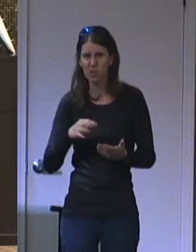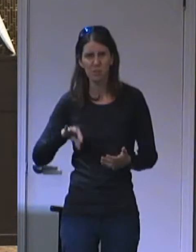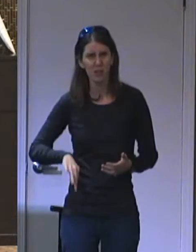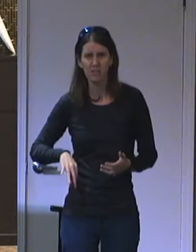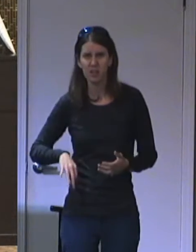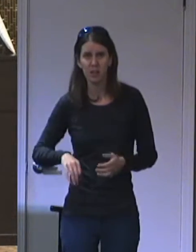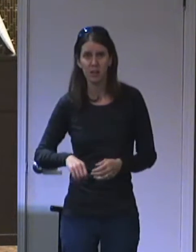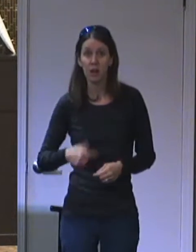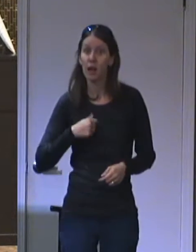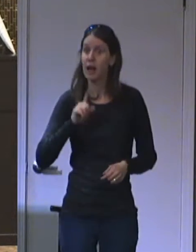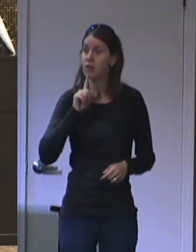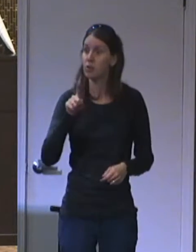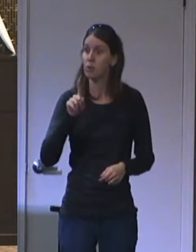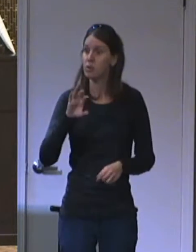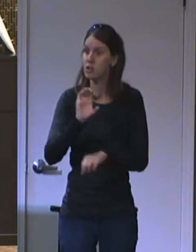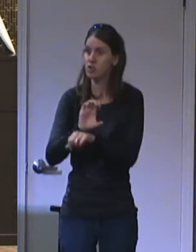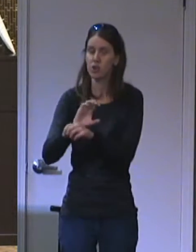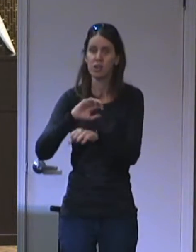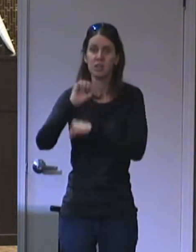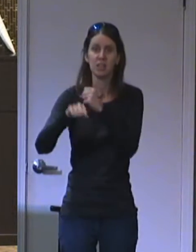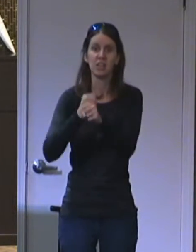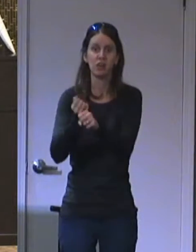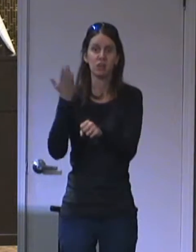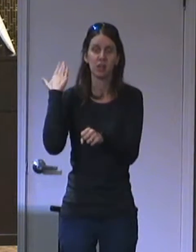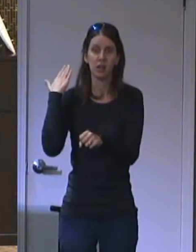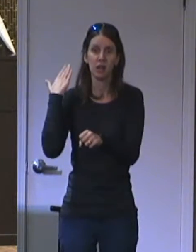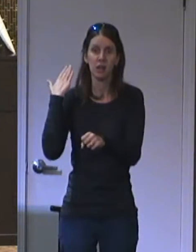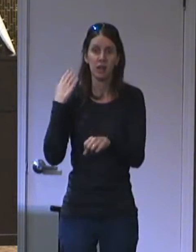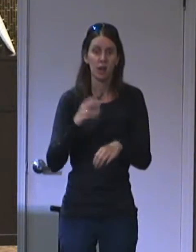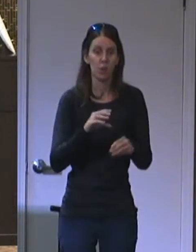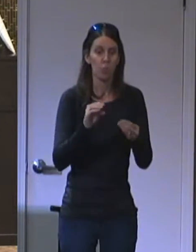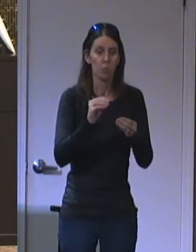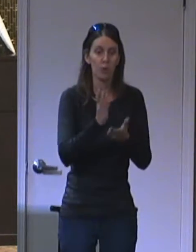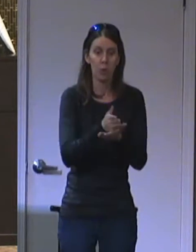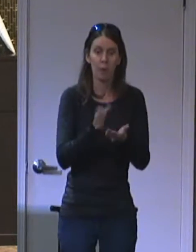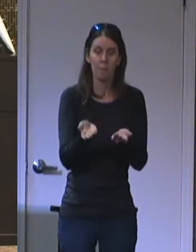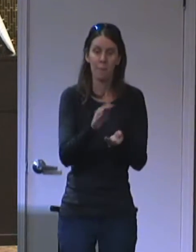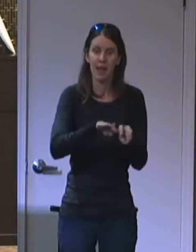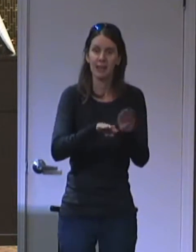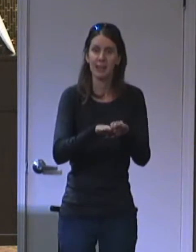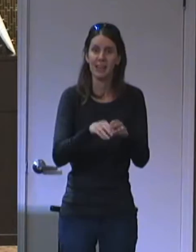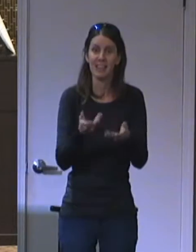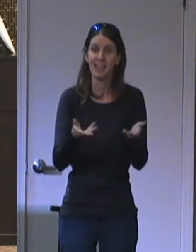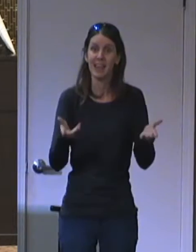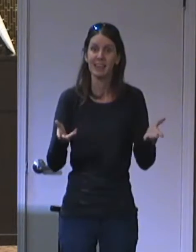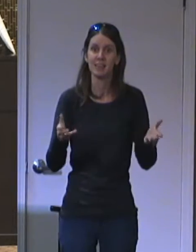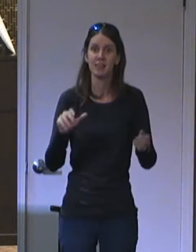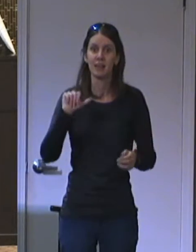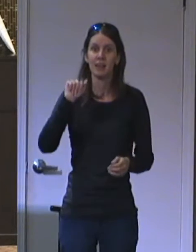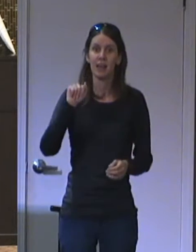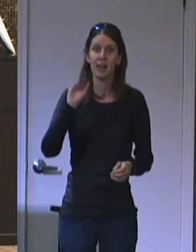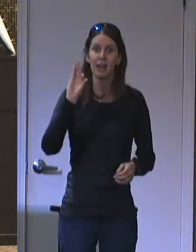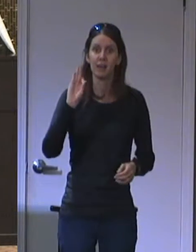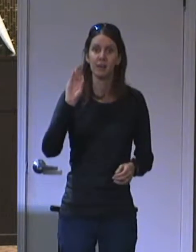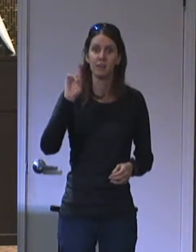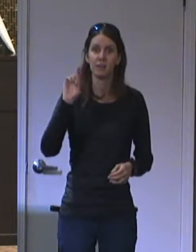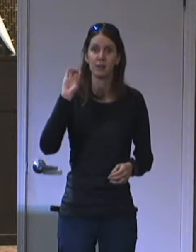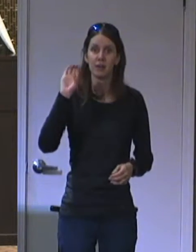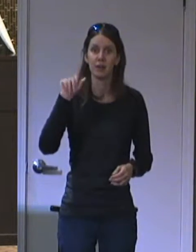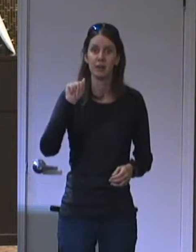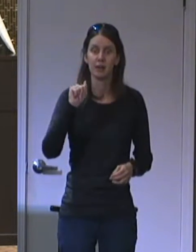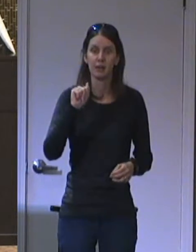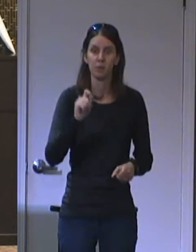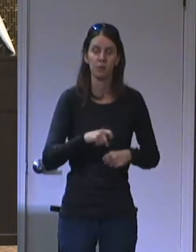I've told you years ago, we put together a big container full of stuff to send to Africa. Brother Bob Heaton's ministry's over